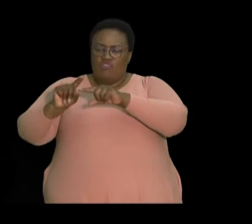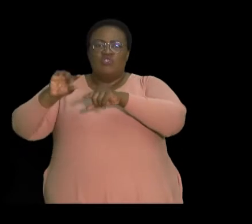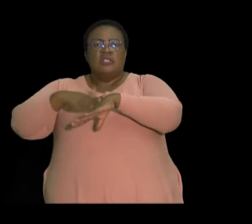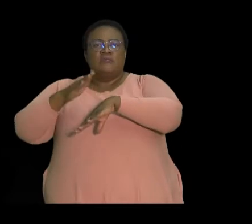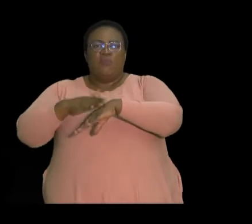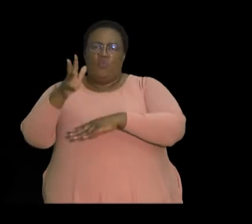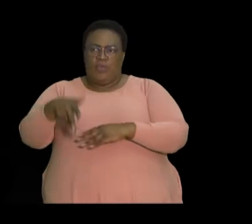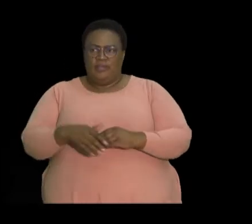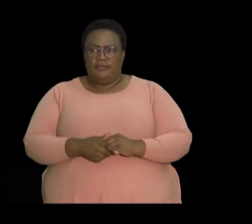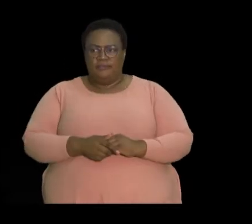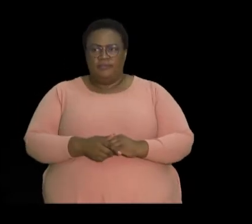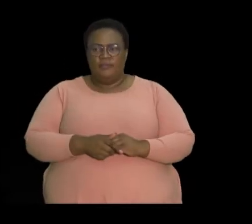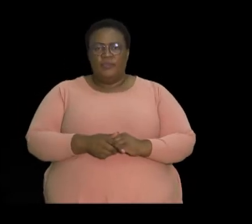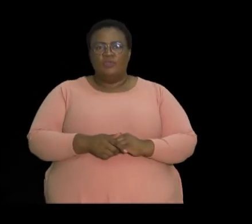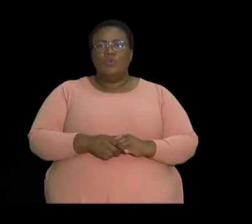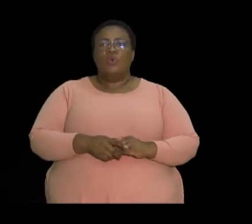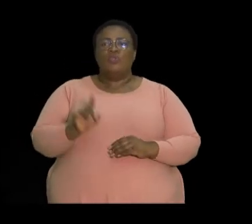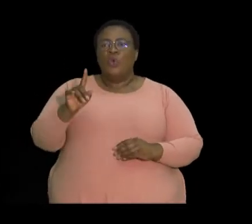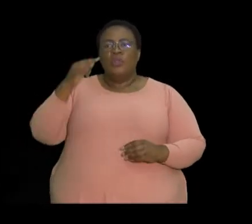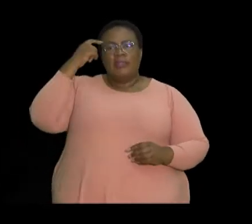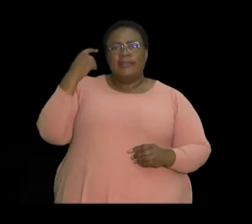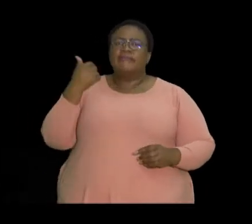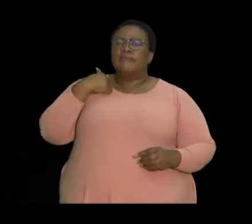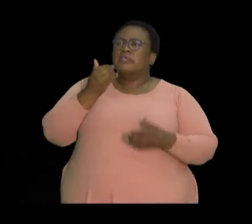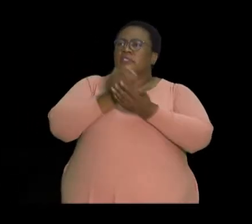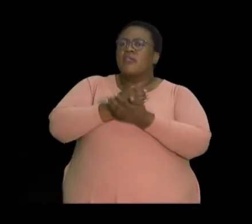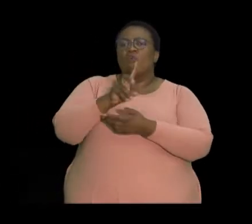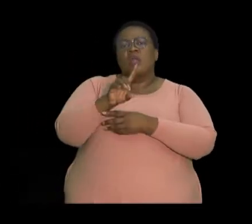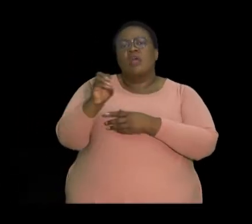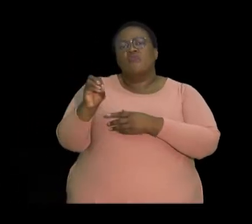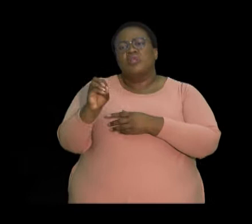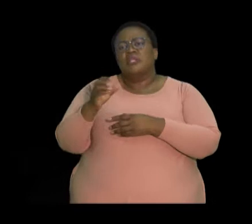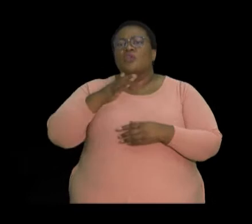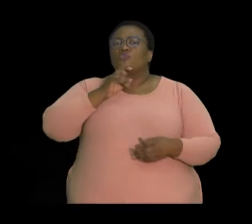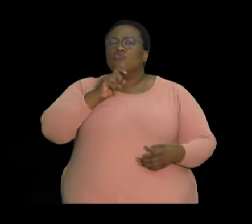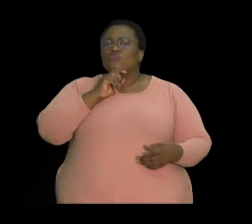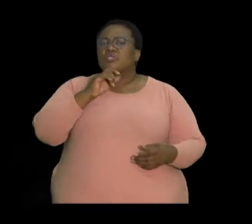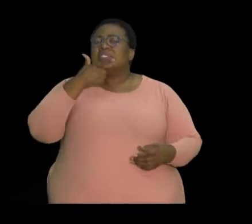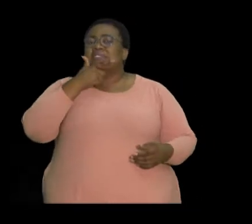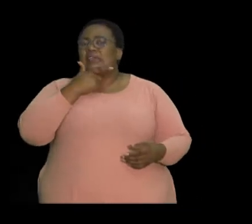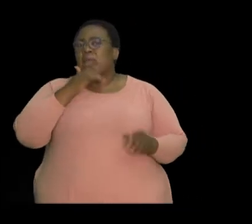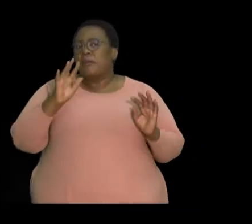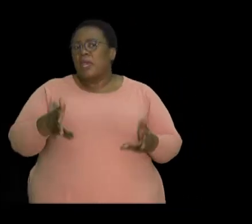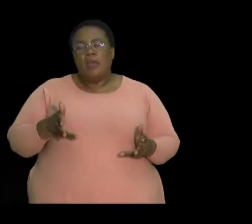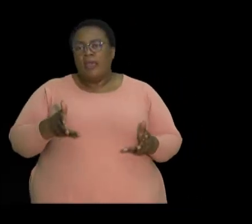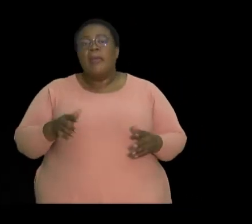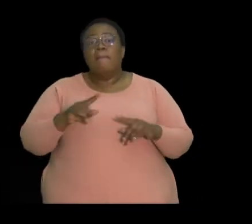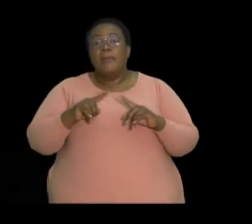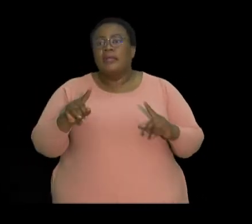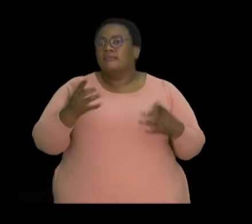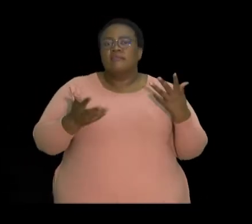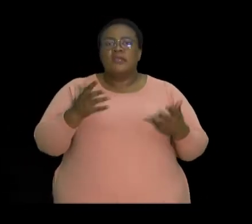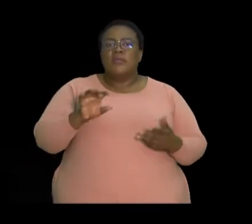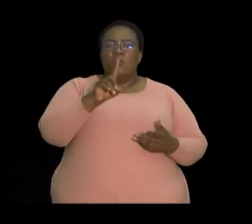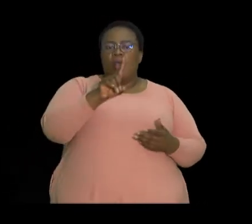view. So you don't look at, I just want to save the 100 Rand to use in December. Most likely it will be 105